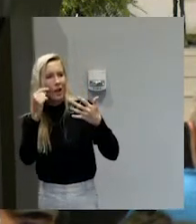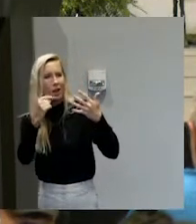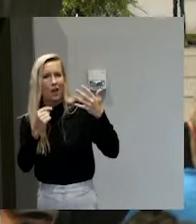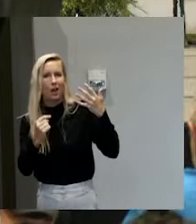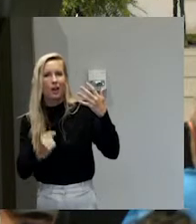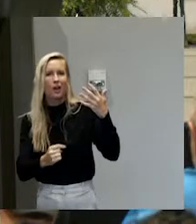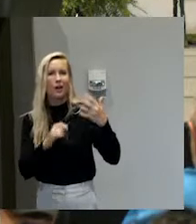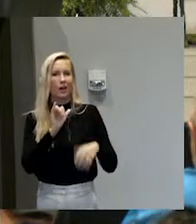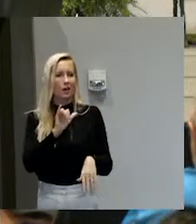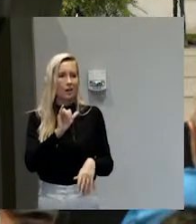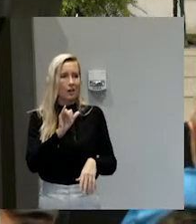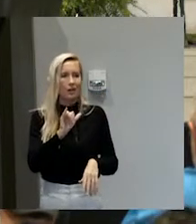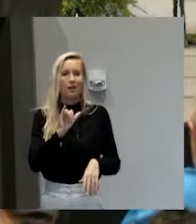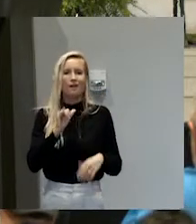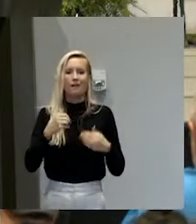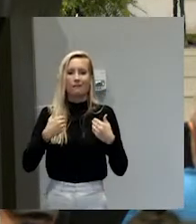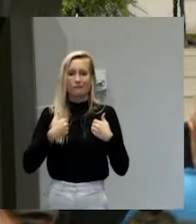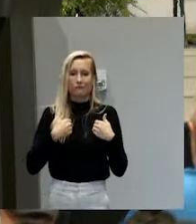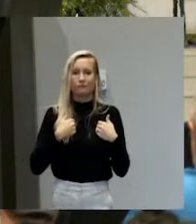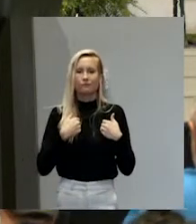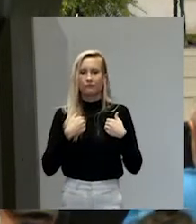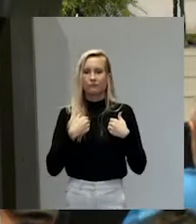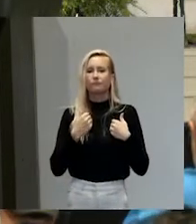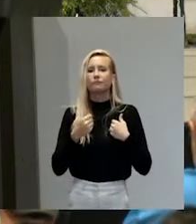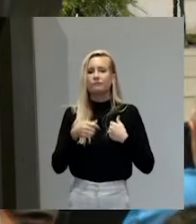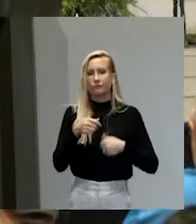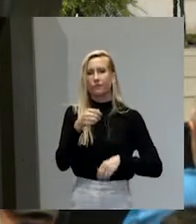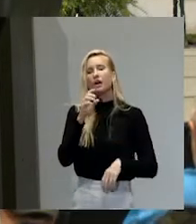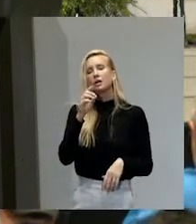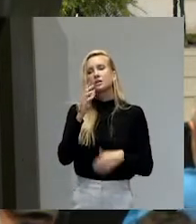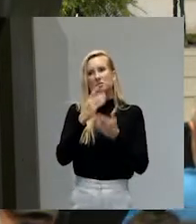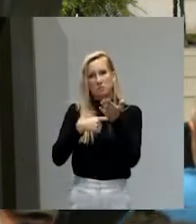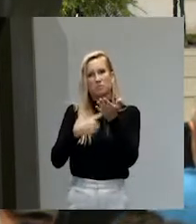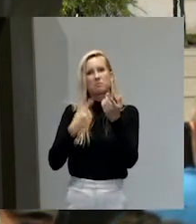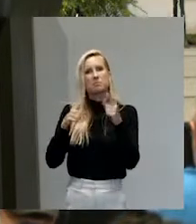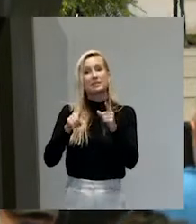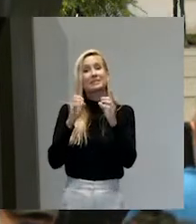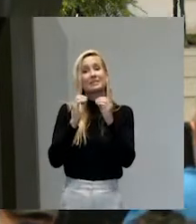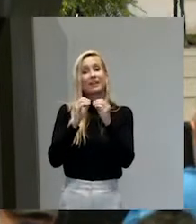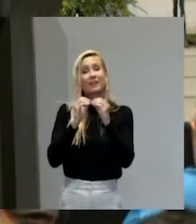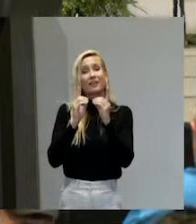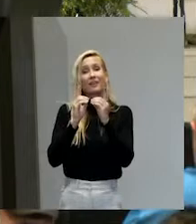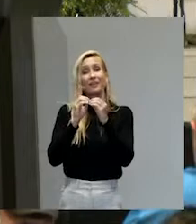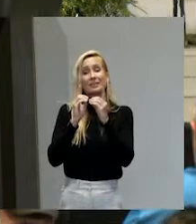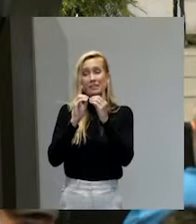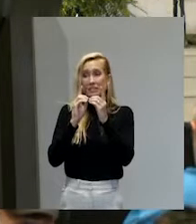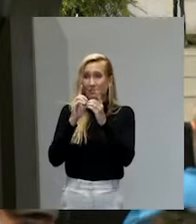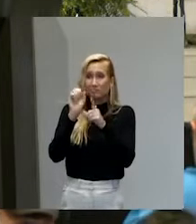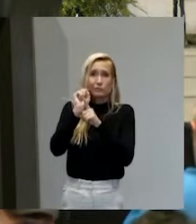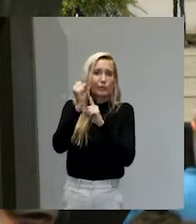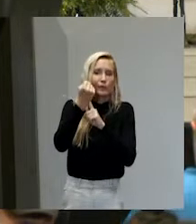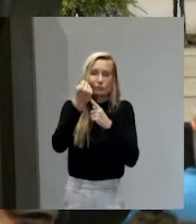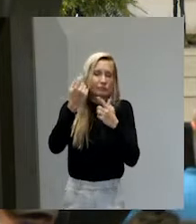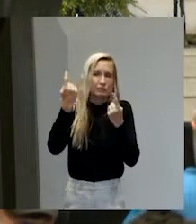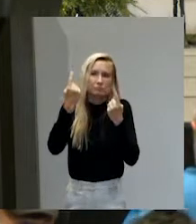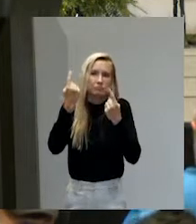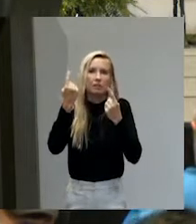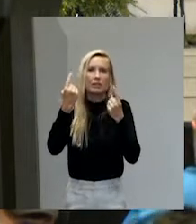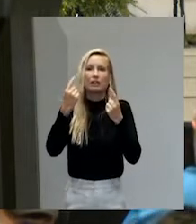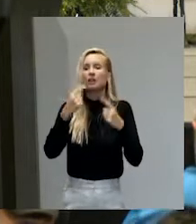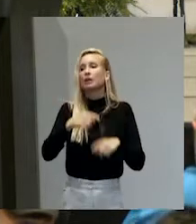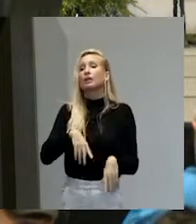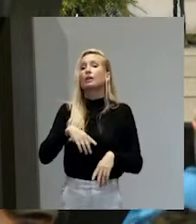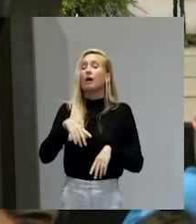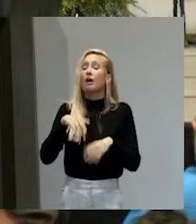in dating situations where the conversation's just kind of going like that, where we're approaching a similar topic, and then we just both go in our own, separate